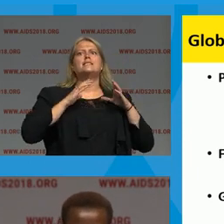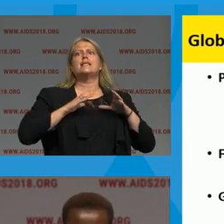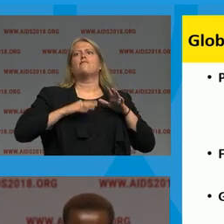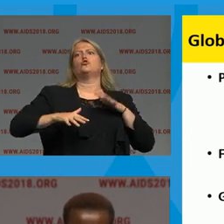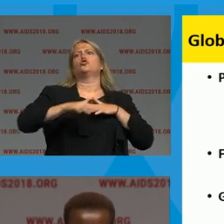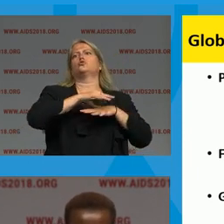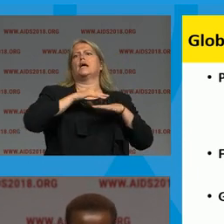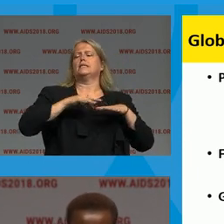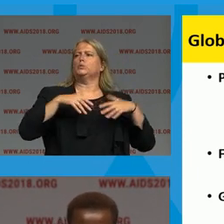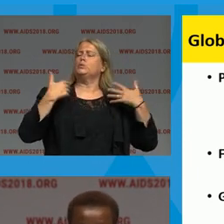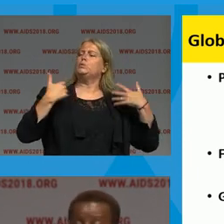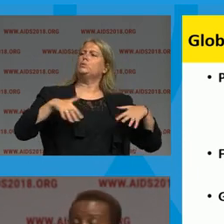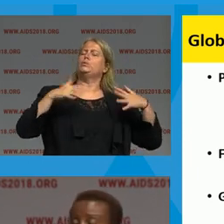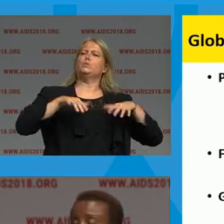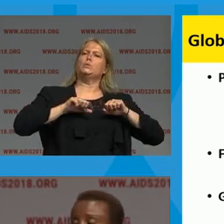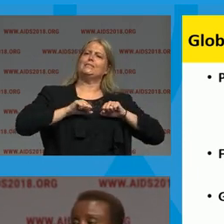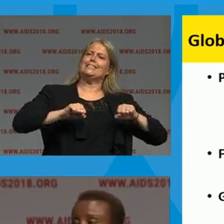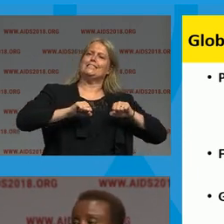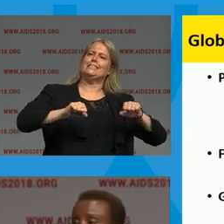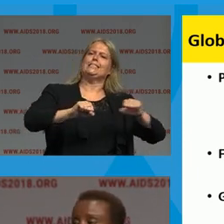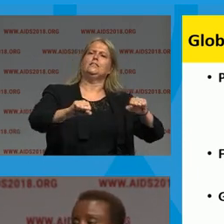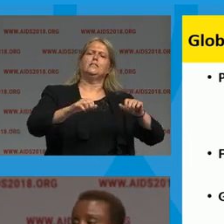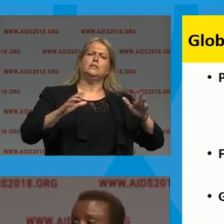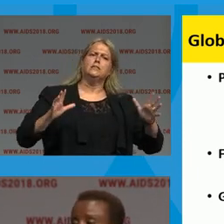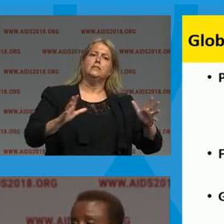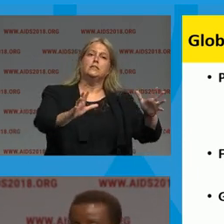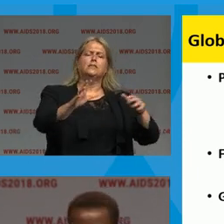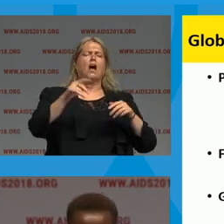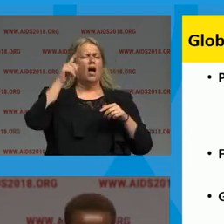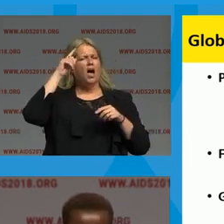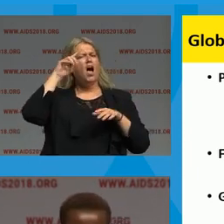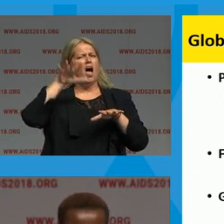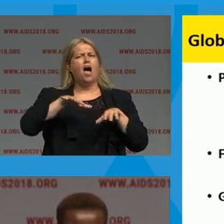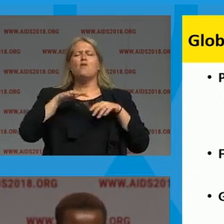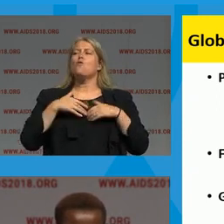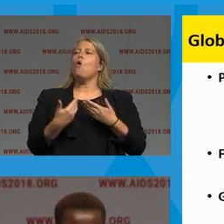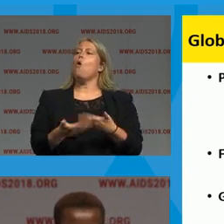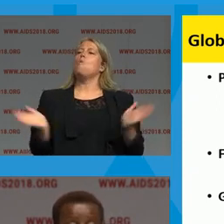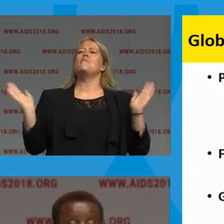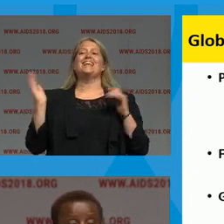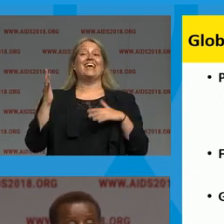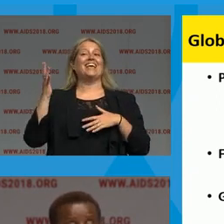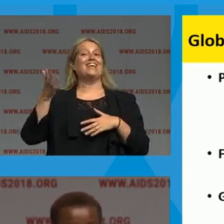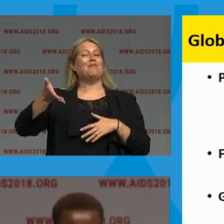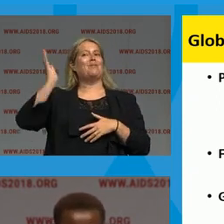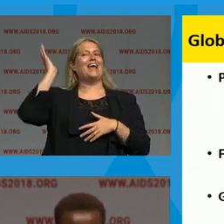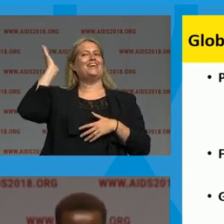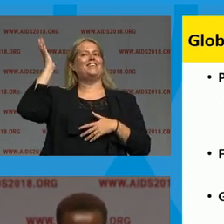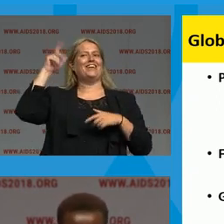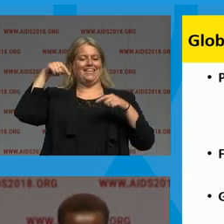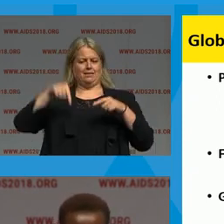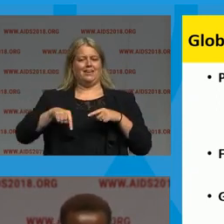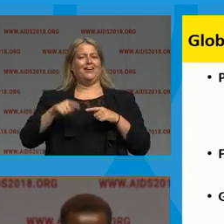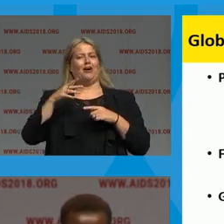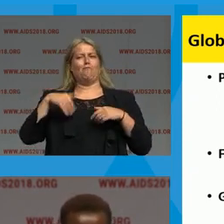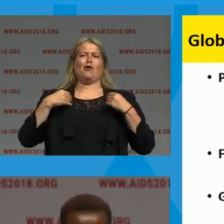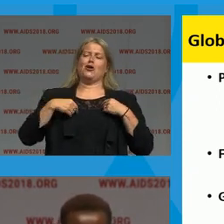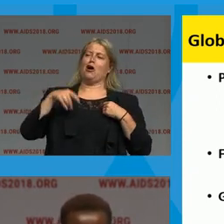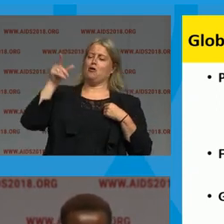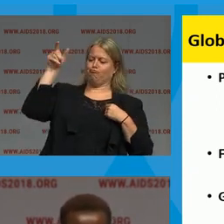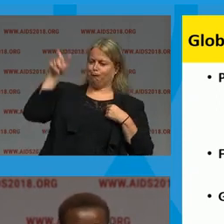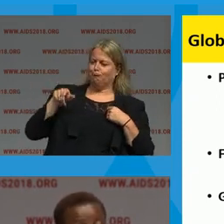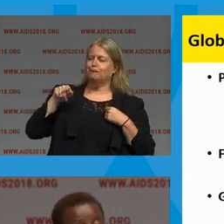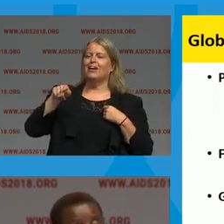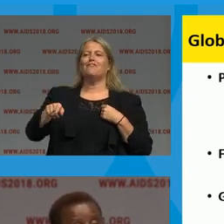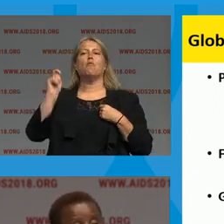really pushed the boundaries, and I'm reminded of the opening plenary where Dorothy Onyango from Kenya represented that voice.